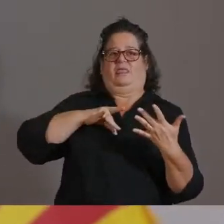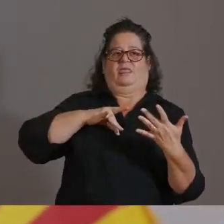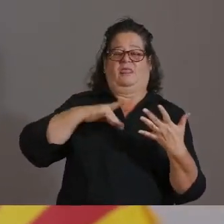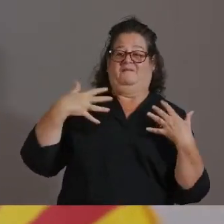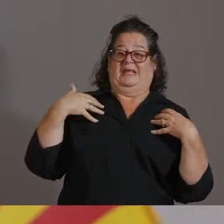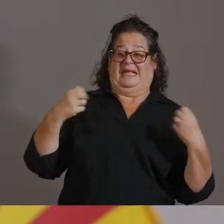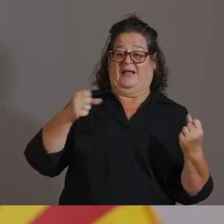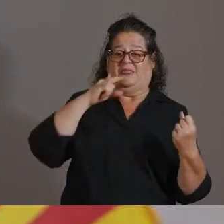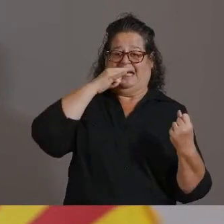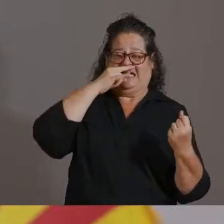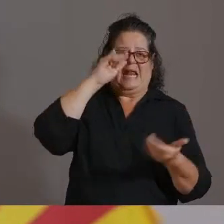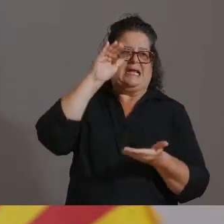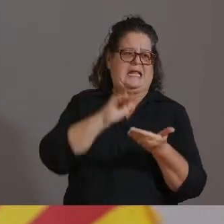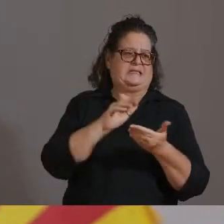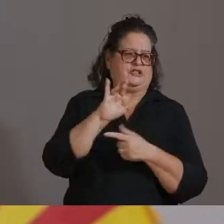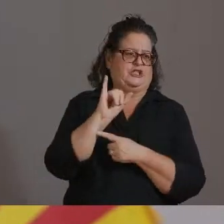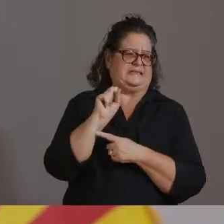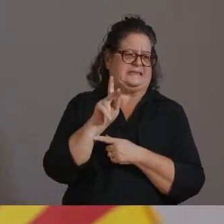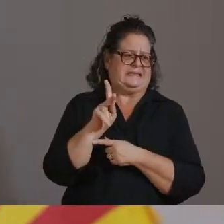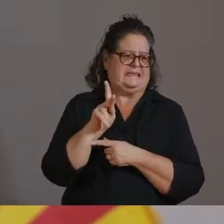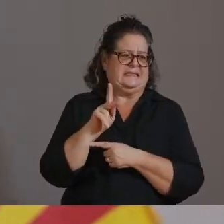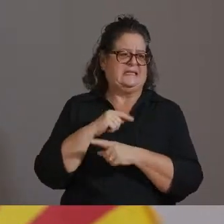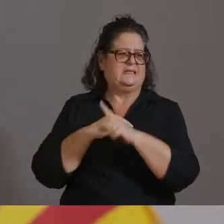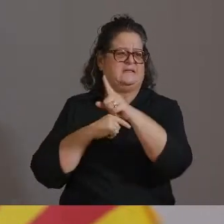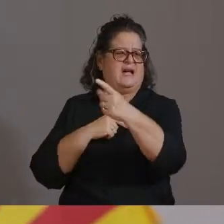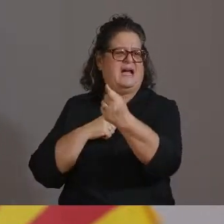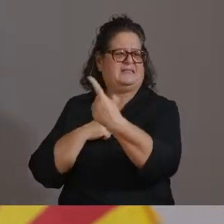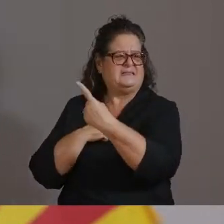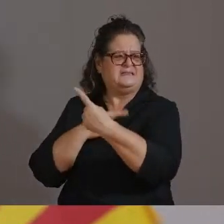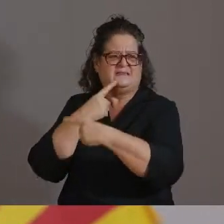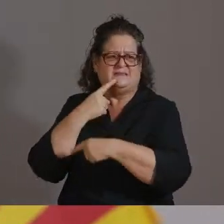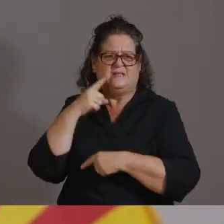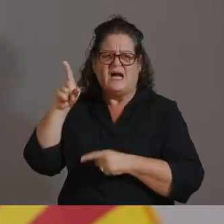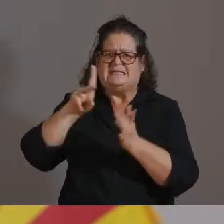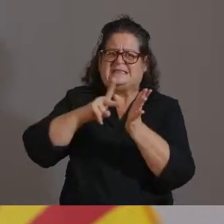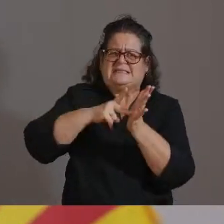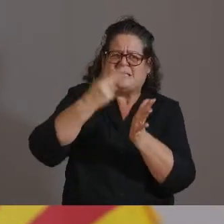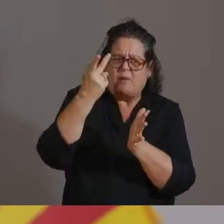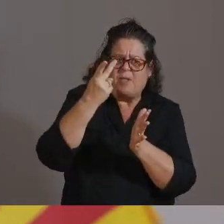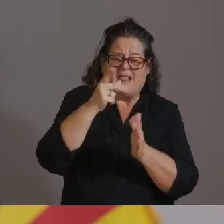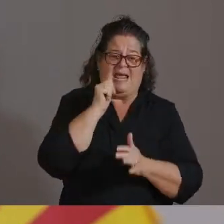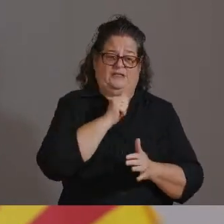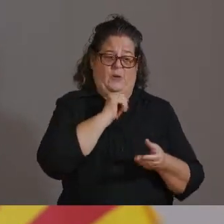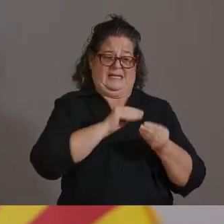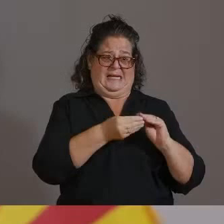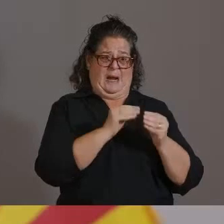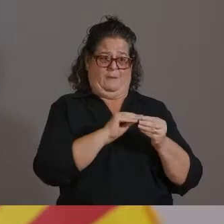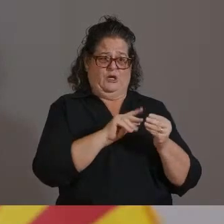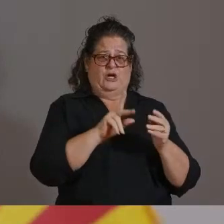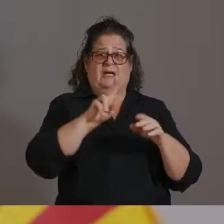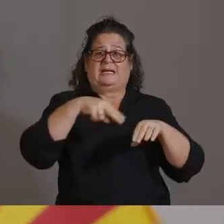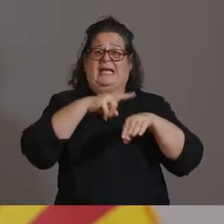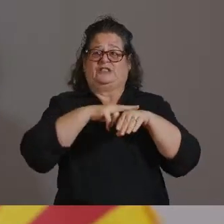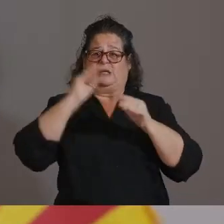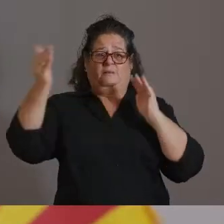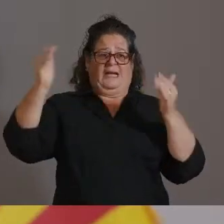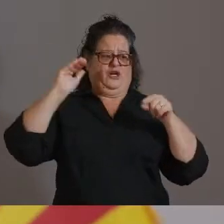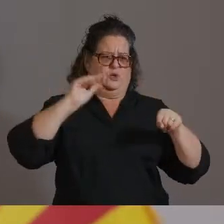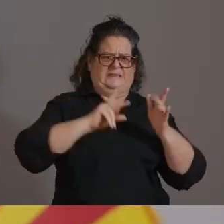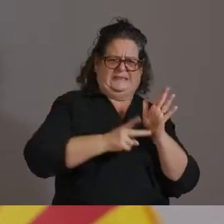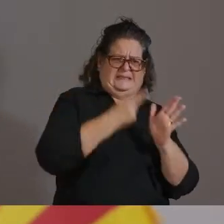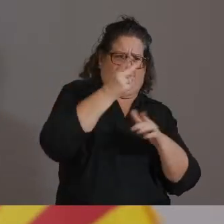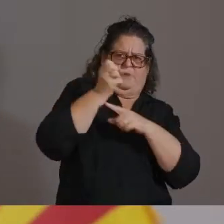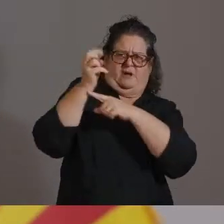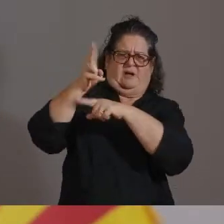double the national average. Yes, and I think that that's a tribute to how much testing we are able to do in Arizona. So they